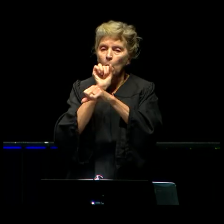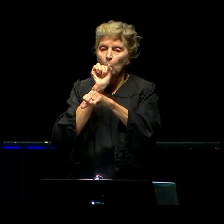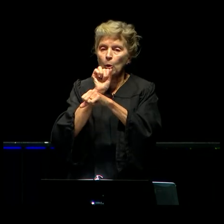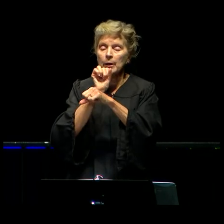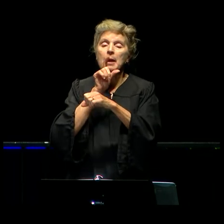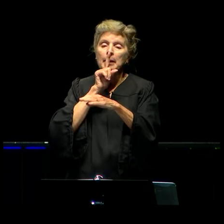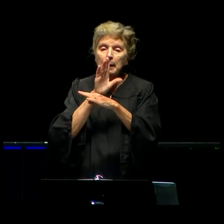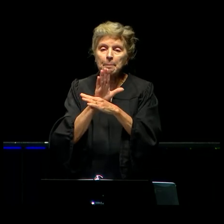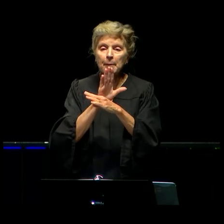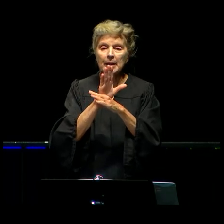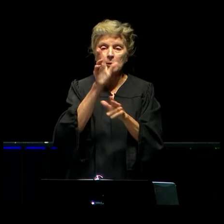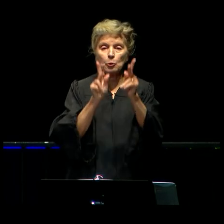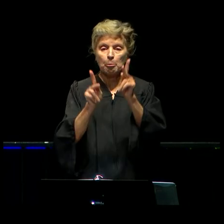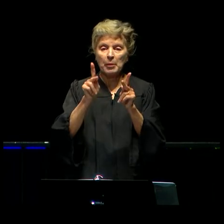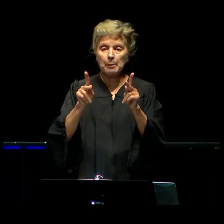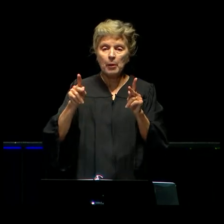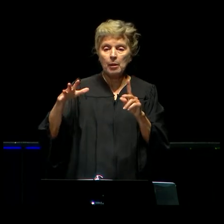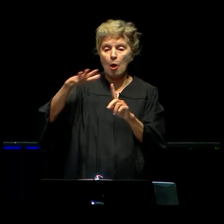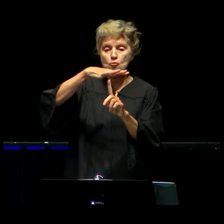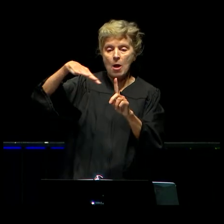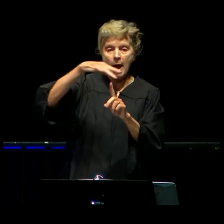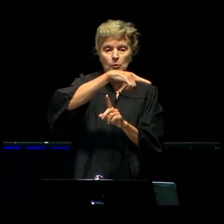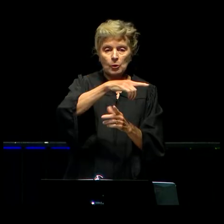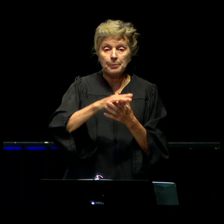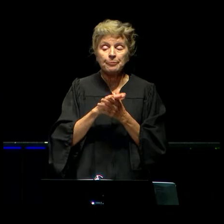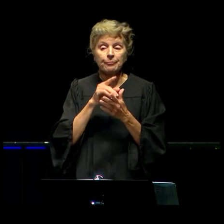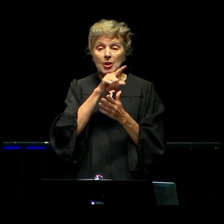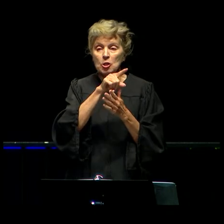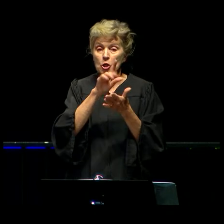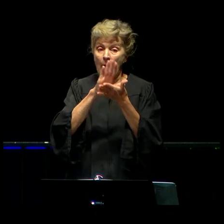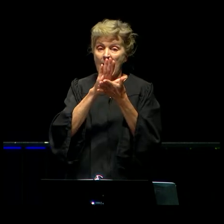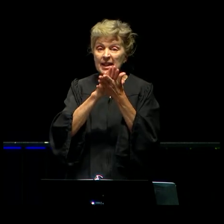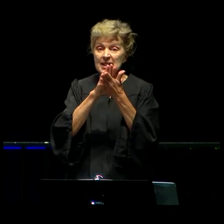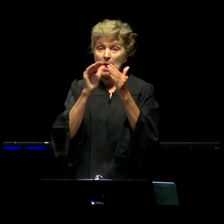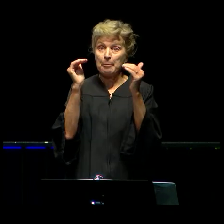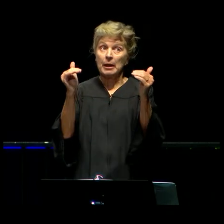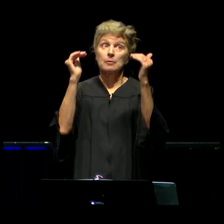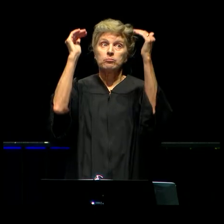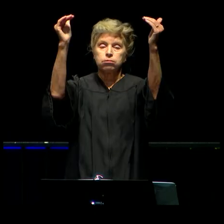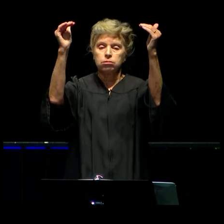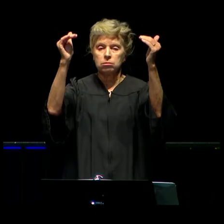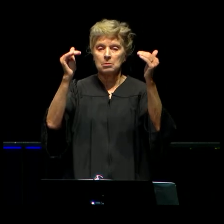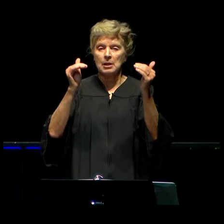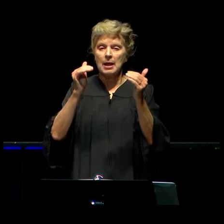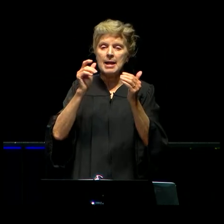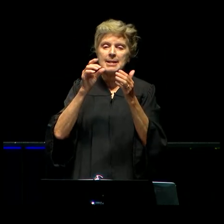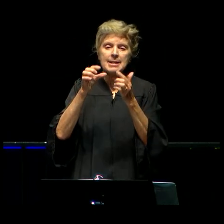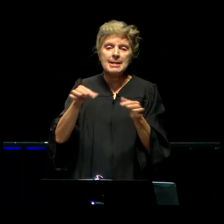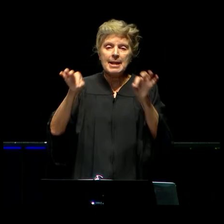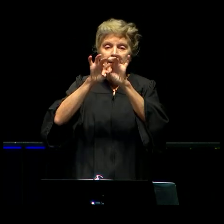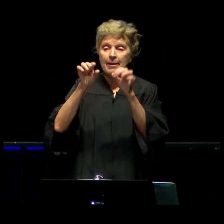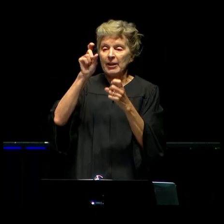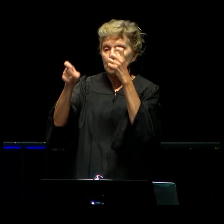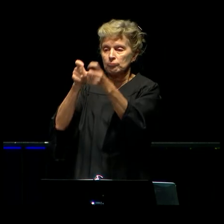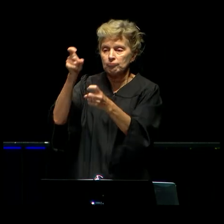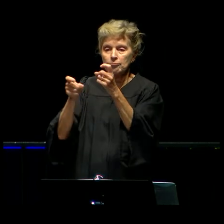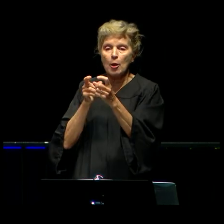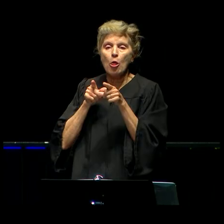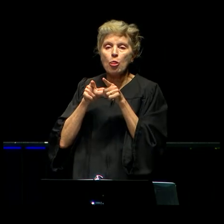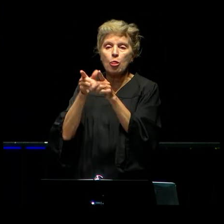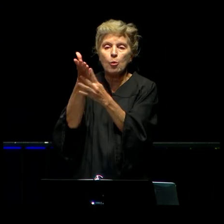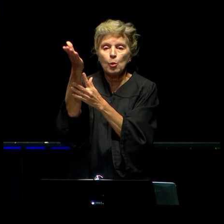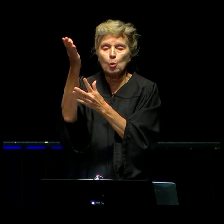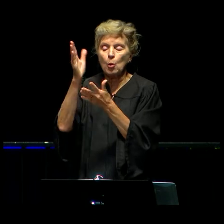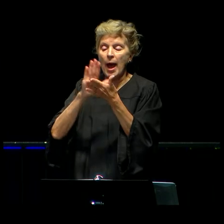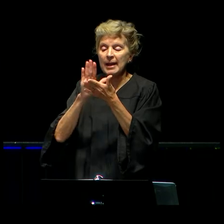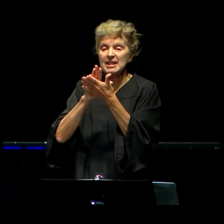the people around her. Helen has excelled academically and made significant contributions throughout her academic journey. Some of